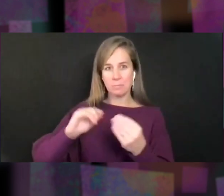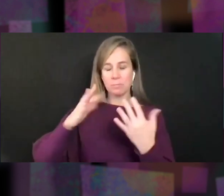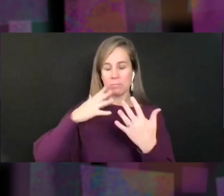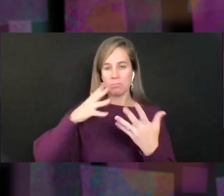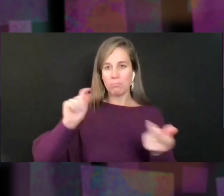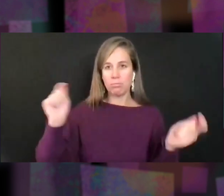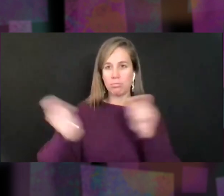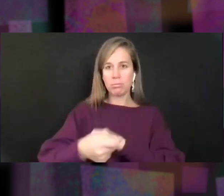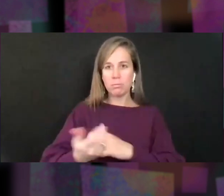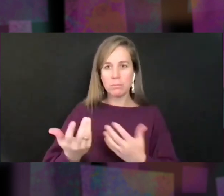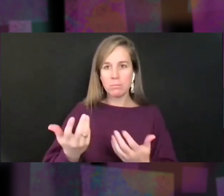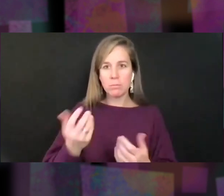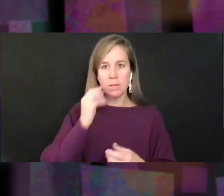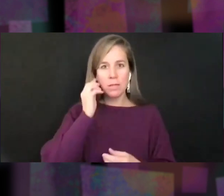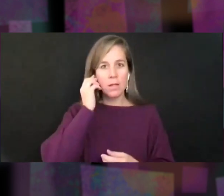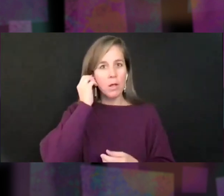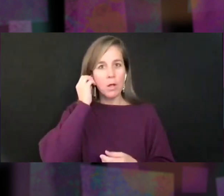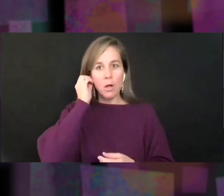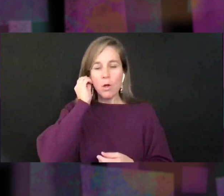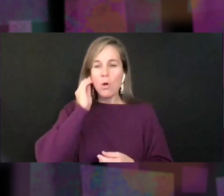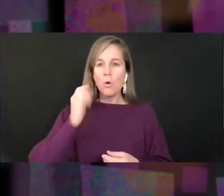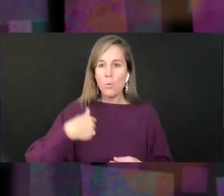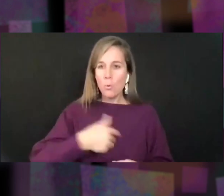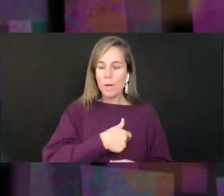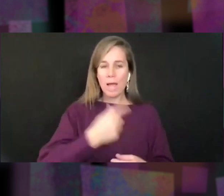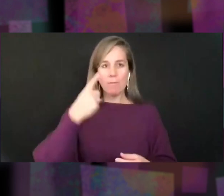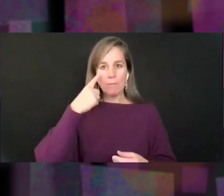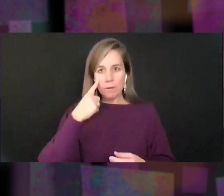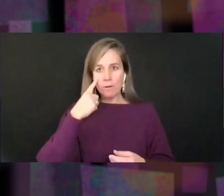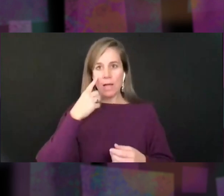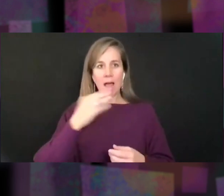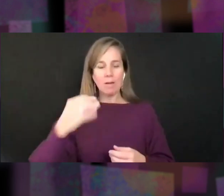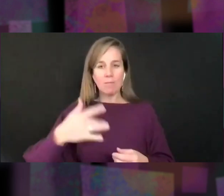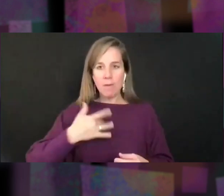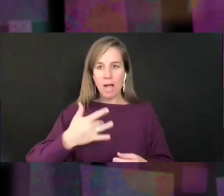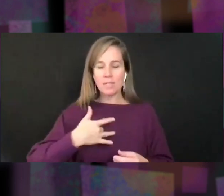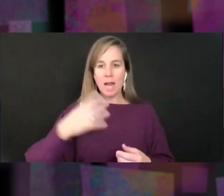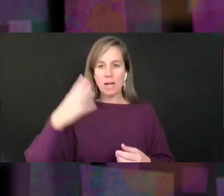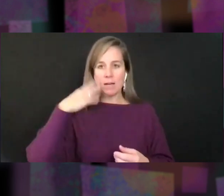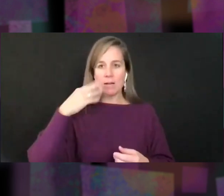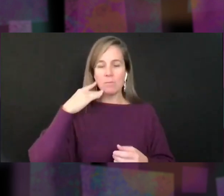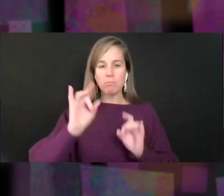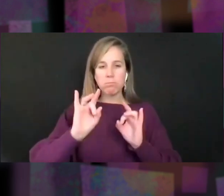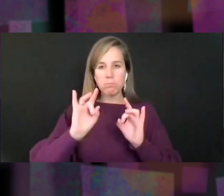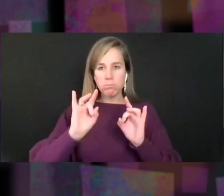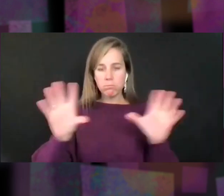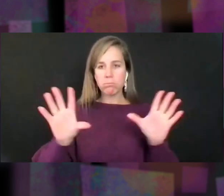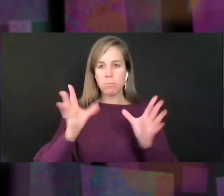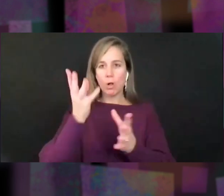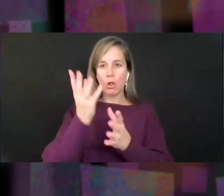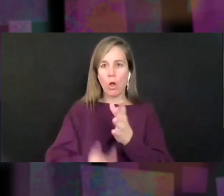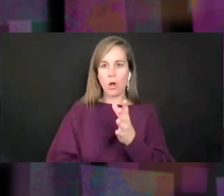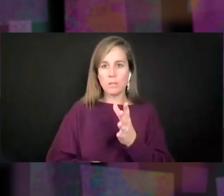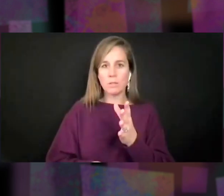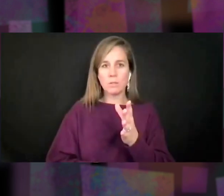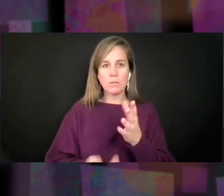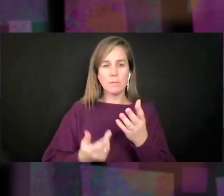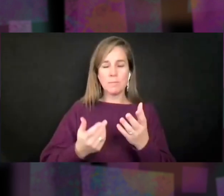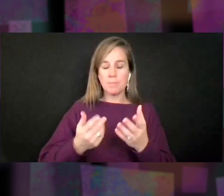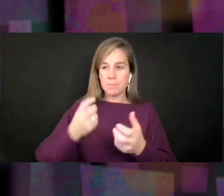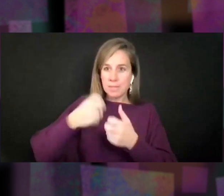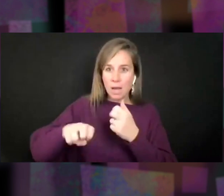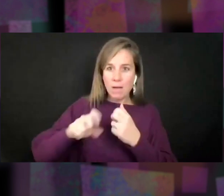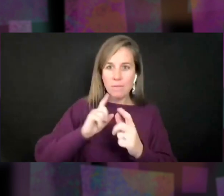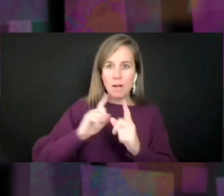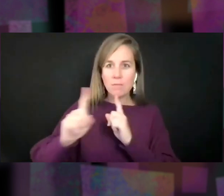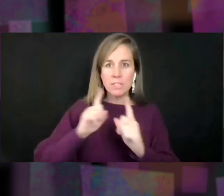seen incredible loss. You have been rescheduling and reimagining. You've been having difficult conversations